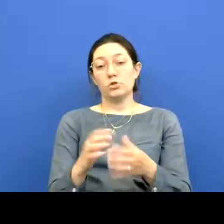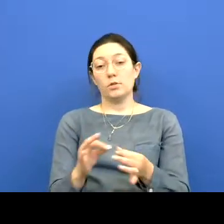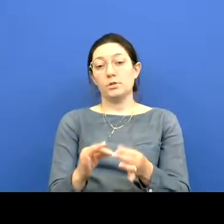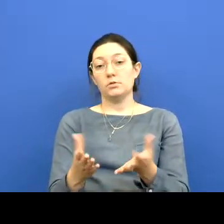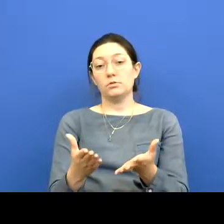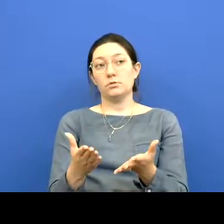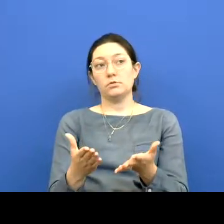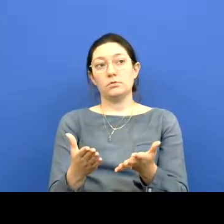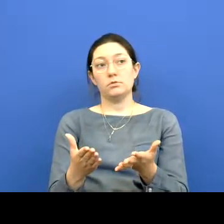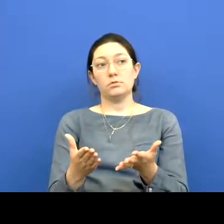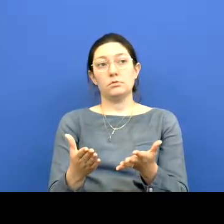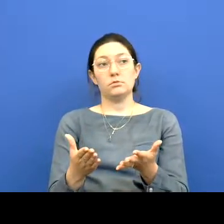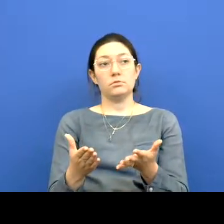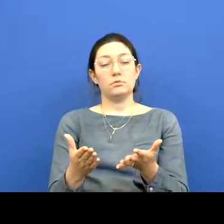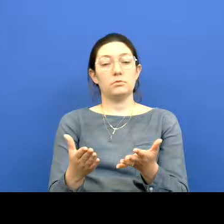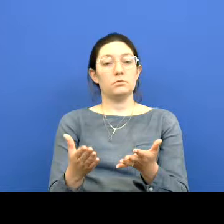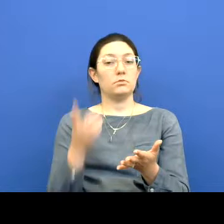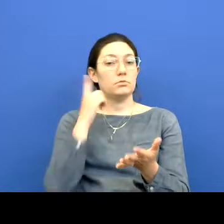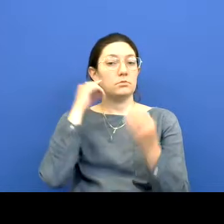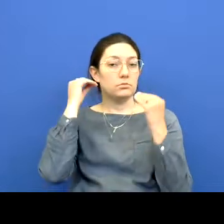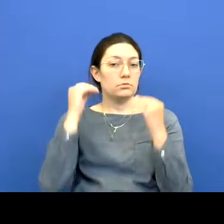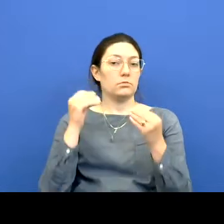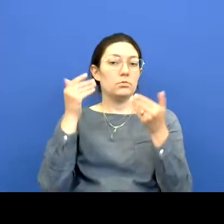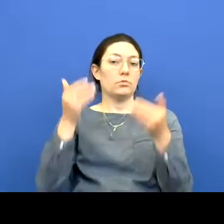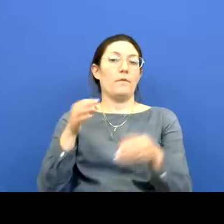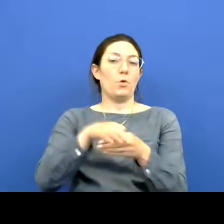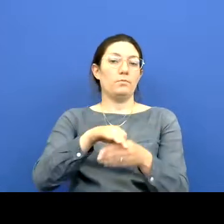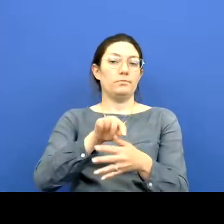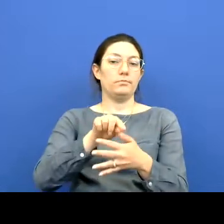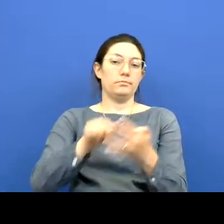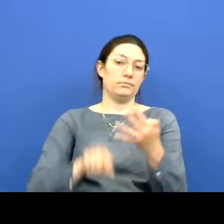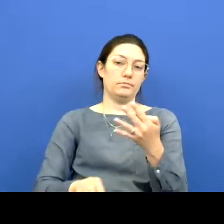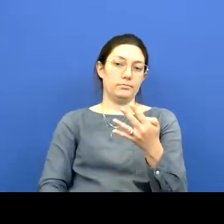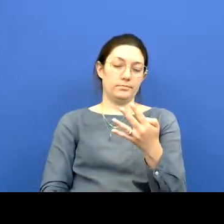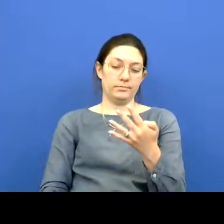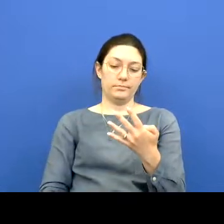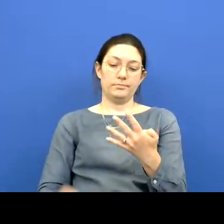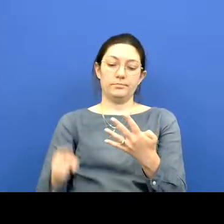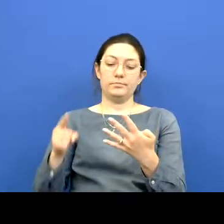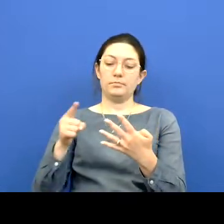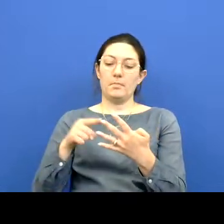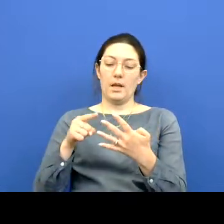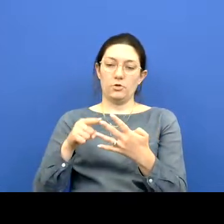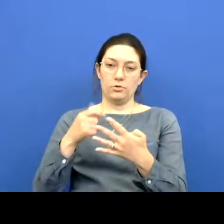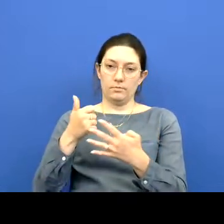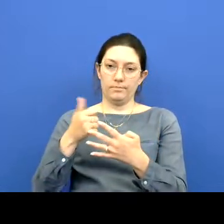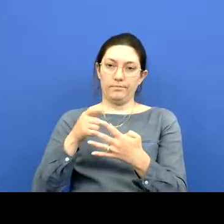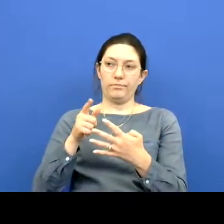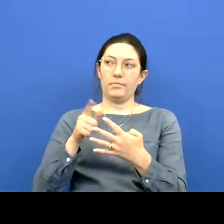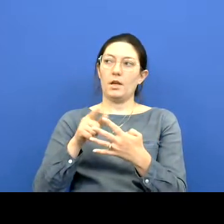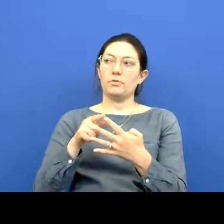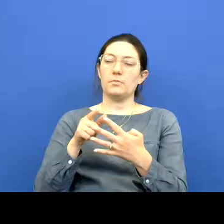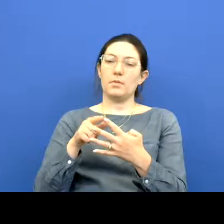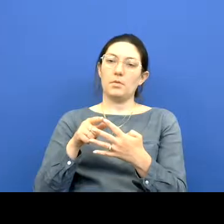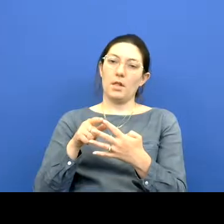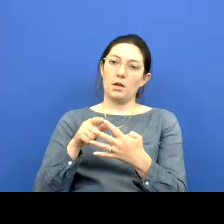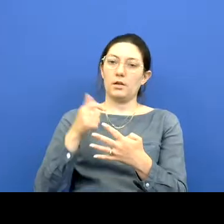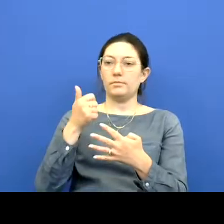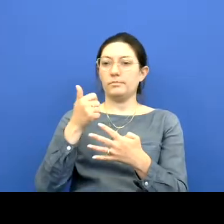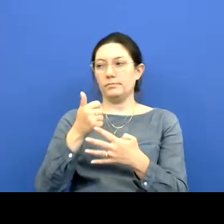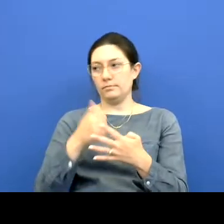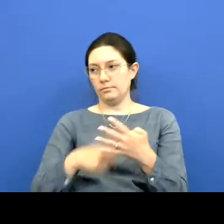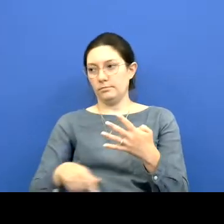comments? Hearing and seeing none, please call the roll. Councilmember Page, Aye. Councilmember